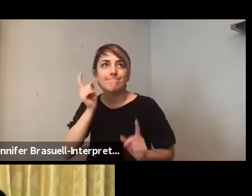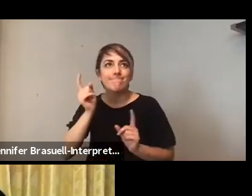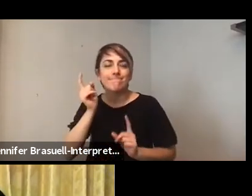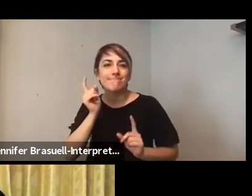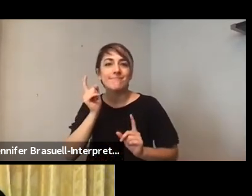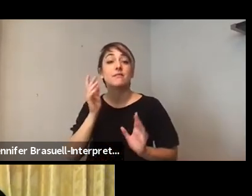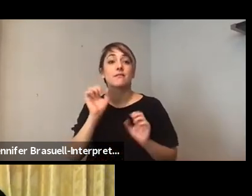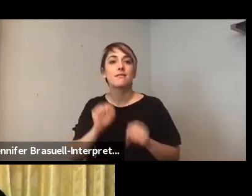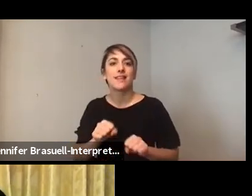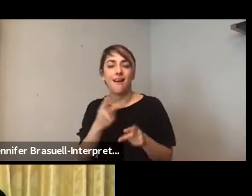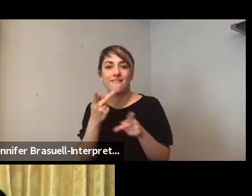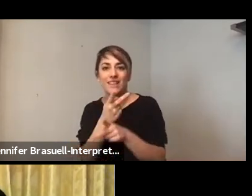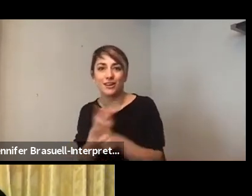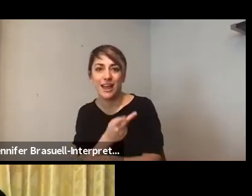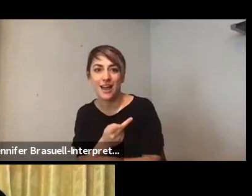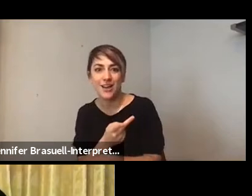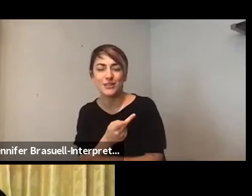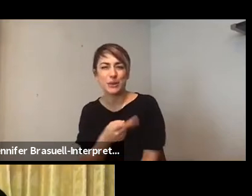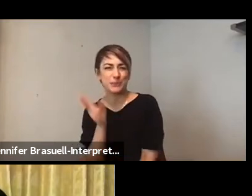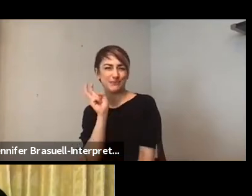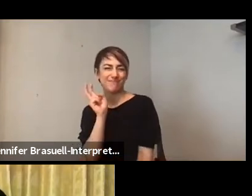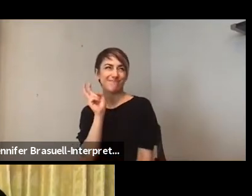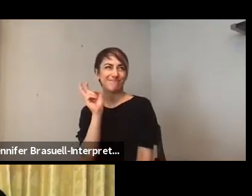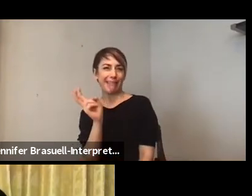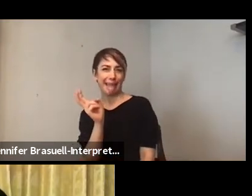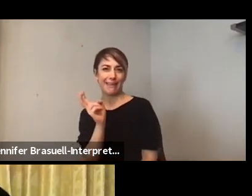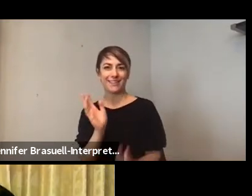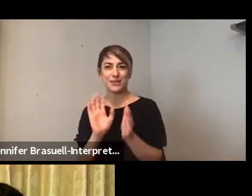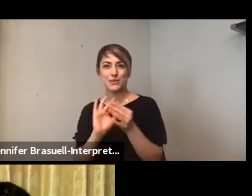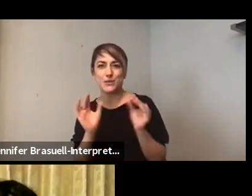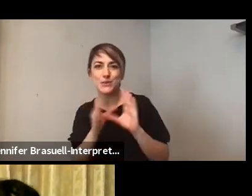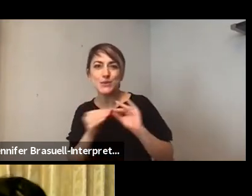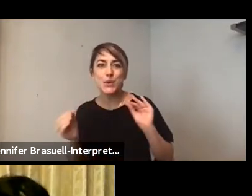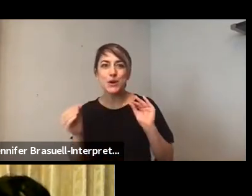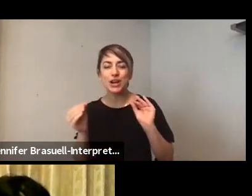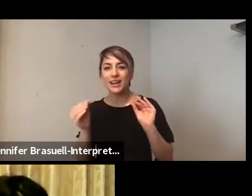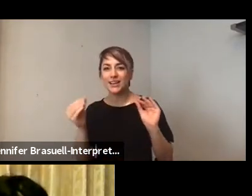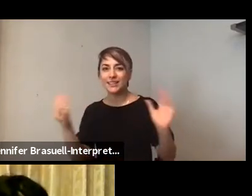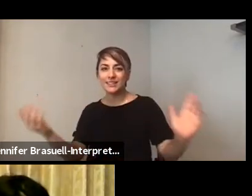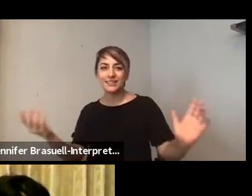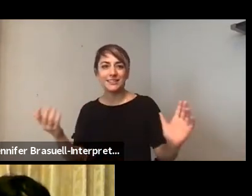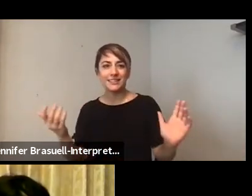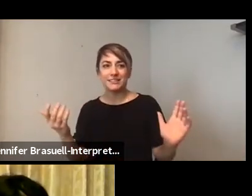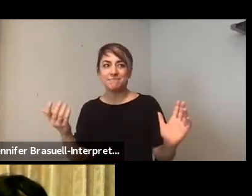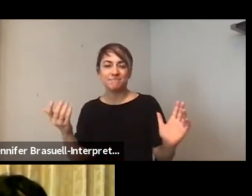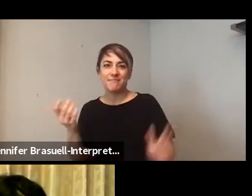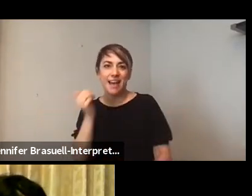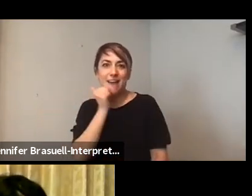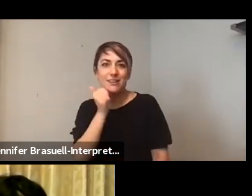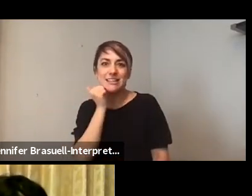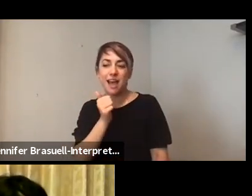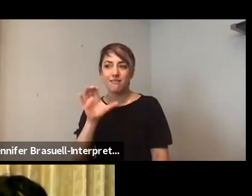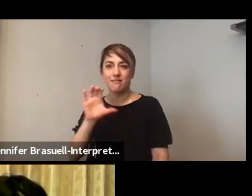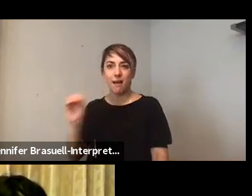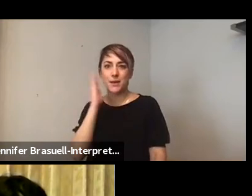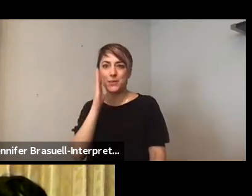look forward to every day in the hopes that they'll solve your mystery, like my cup went missing in the kitchen or something like